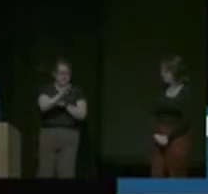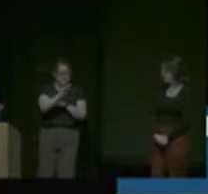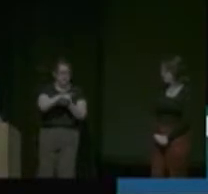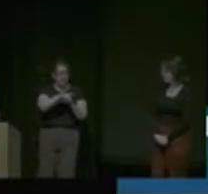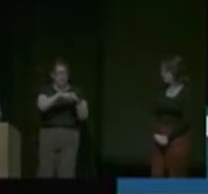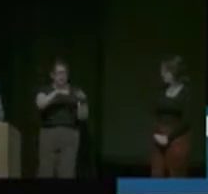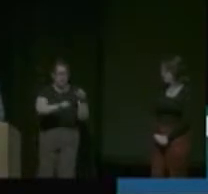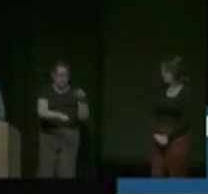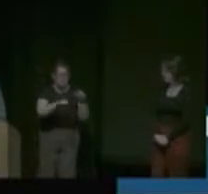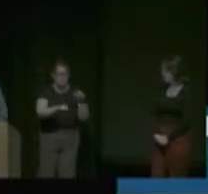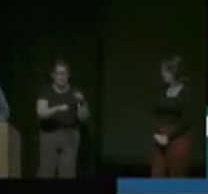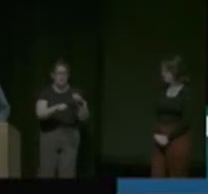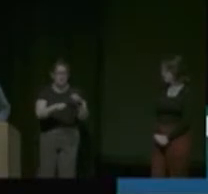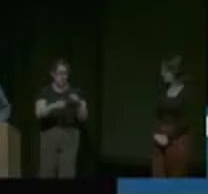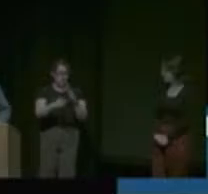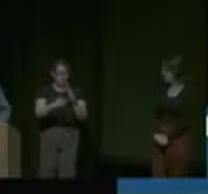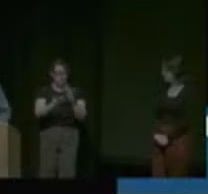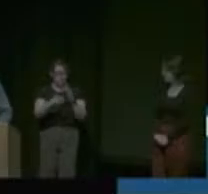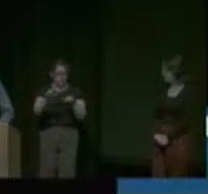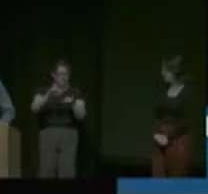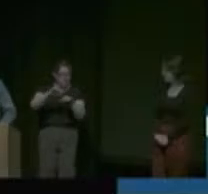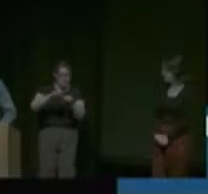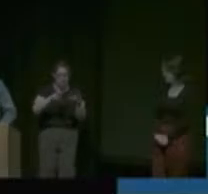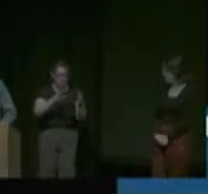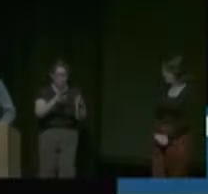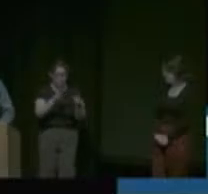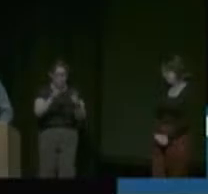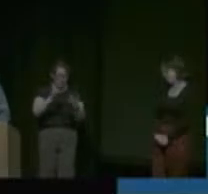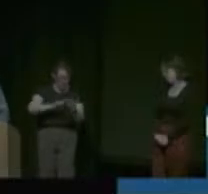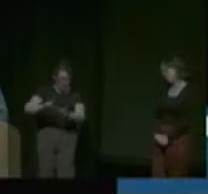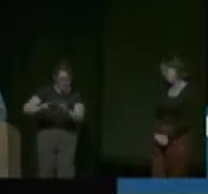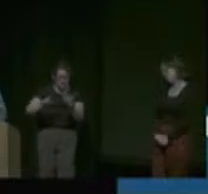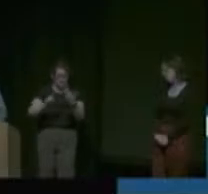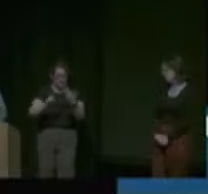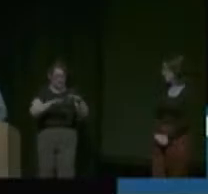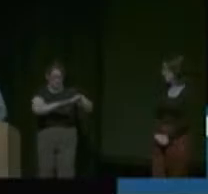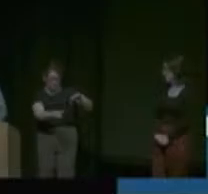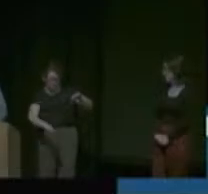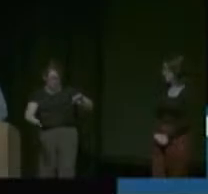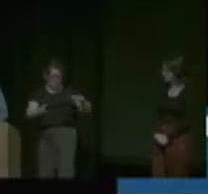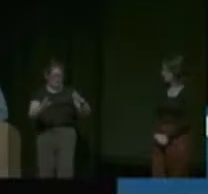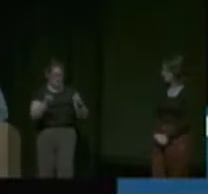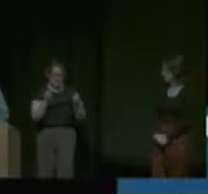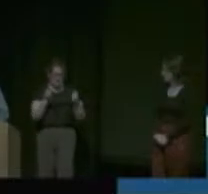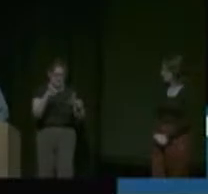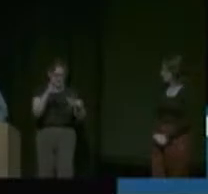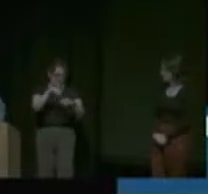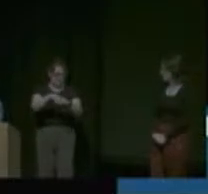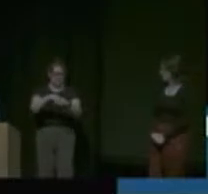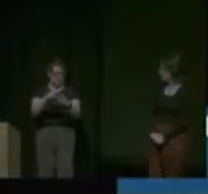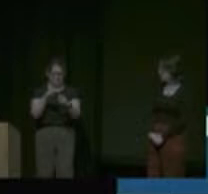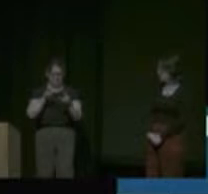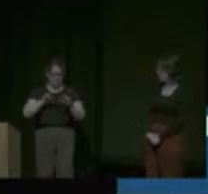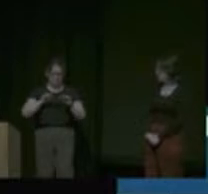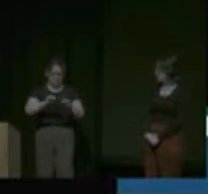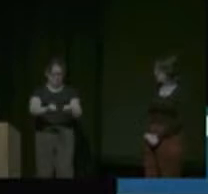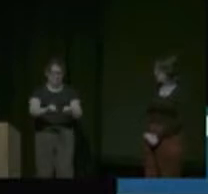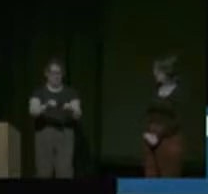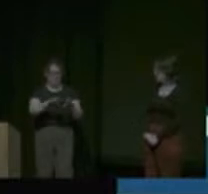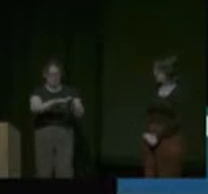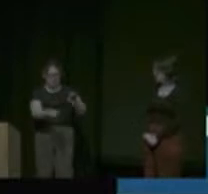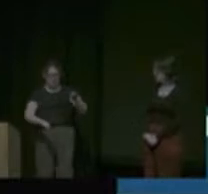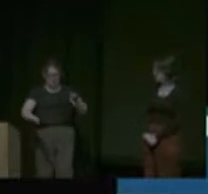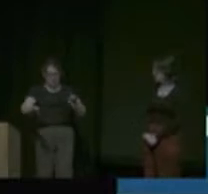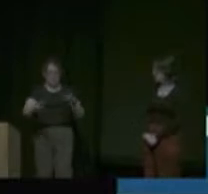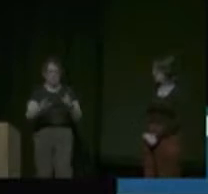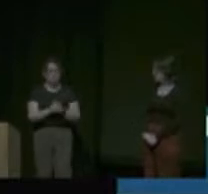inspect the pipeline. All that goes into installing this pipeline. So we're